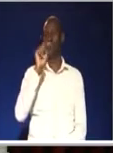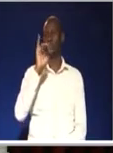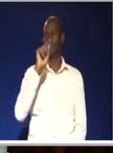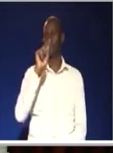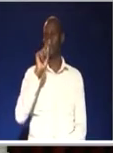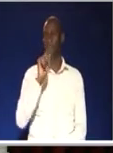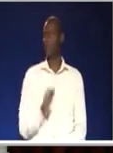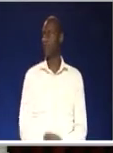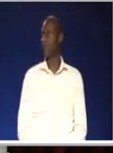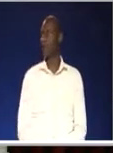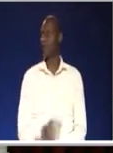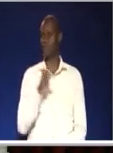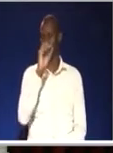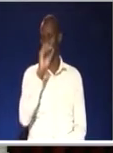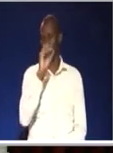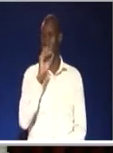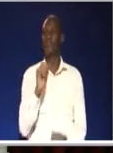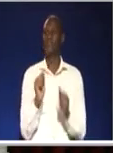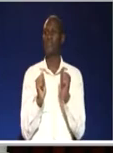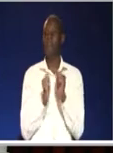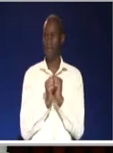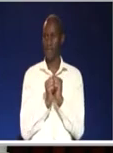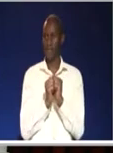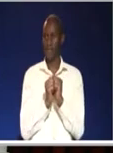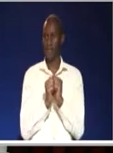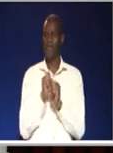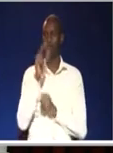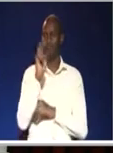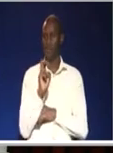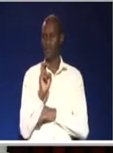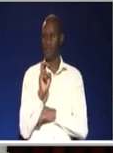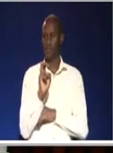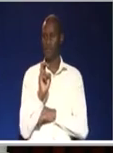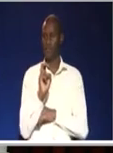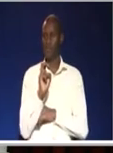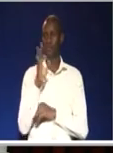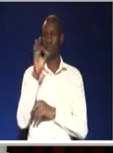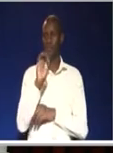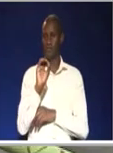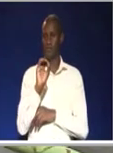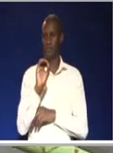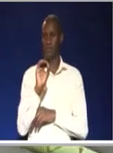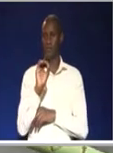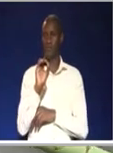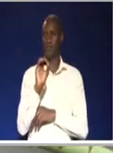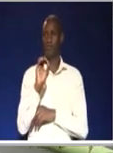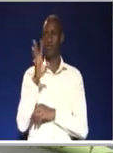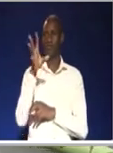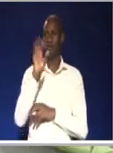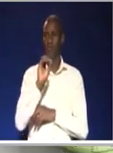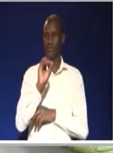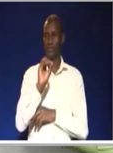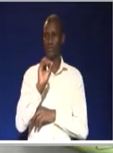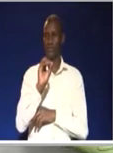So we have 0, 10, 20, 30,